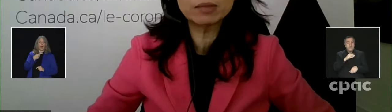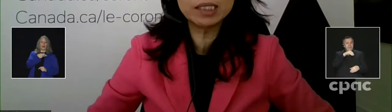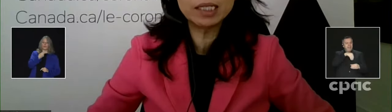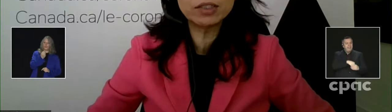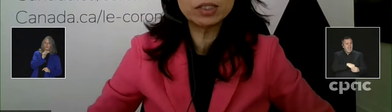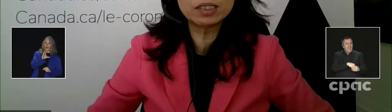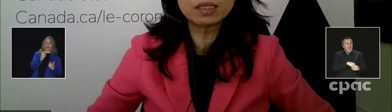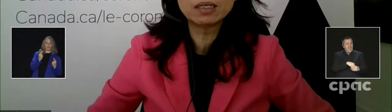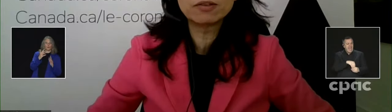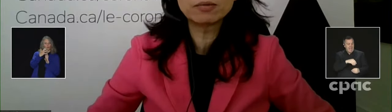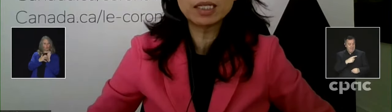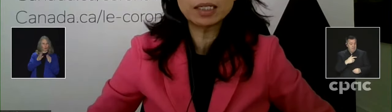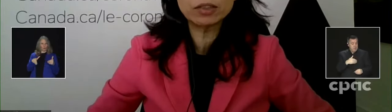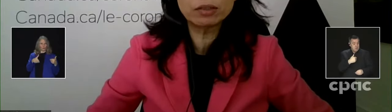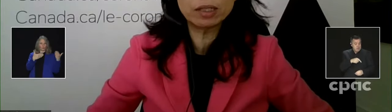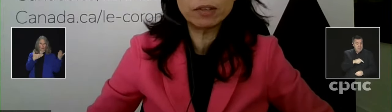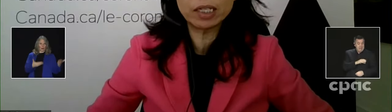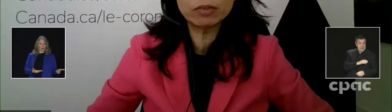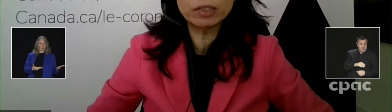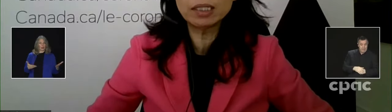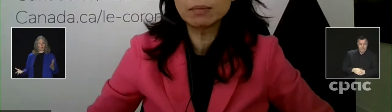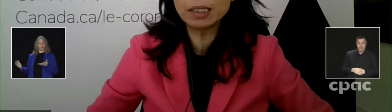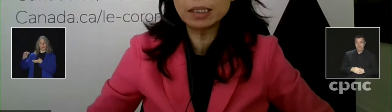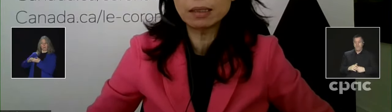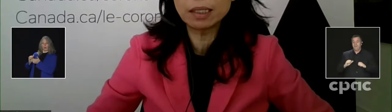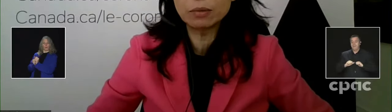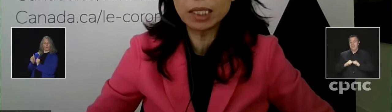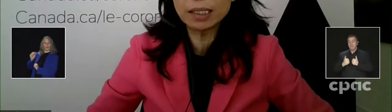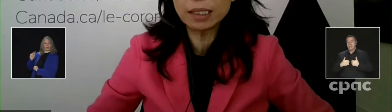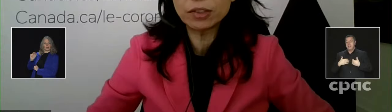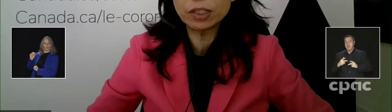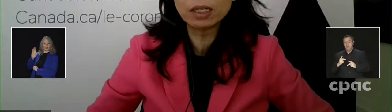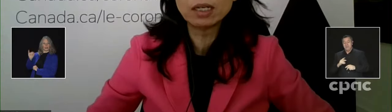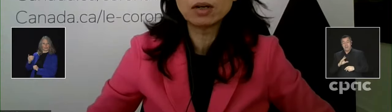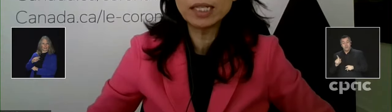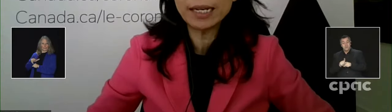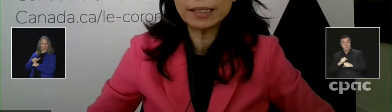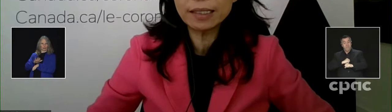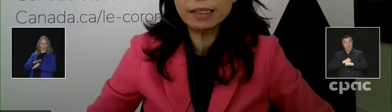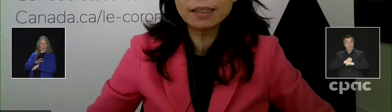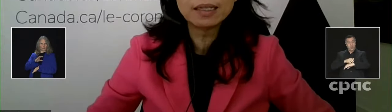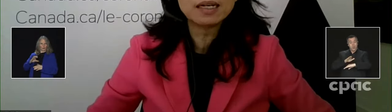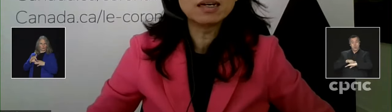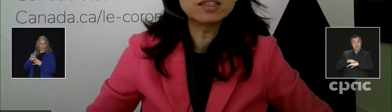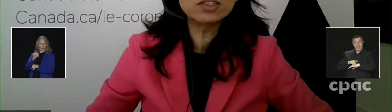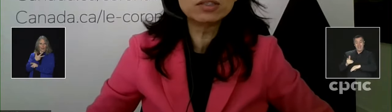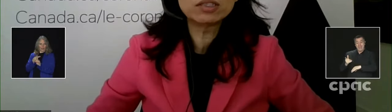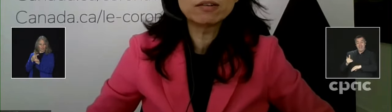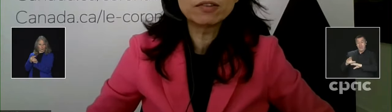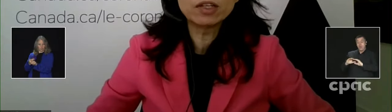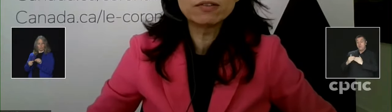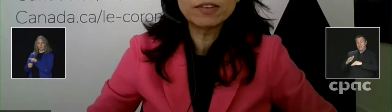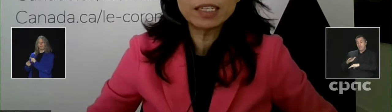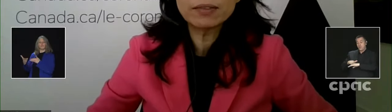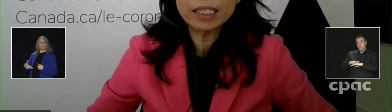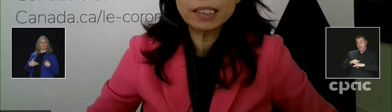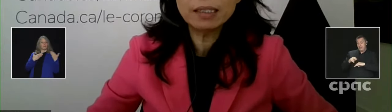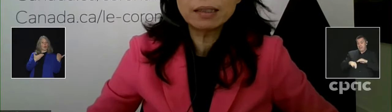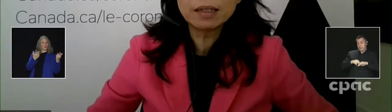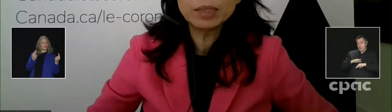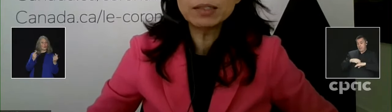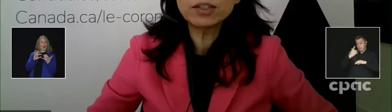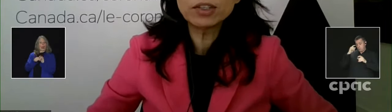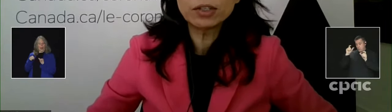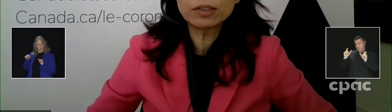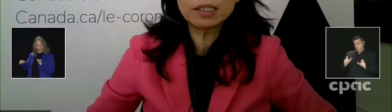released recommendations from the National Advisory Committee on Immunization, or NACI, on the use of Novavax